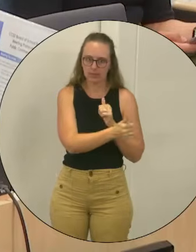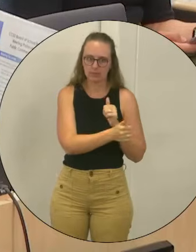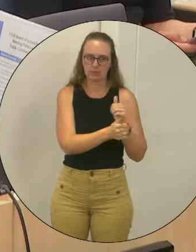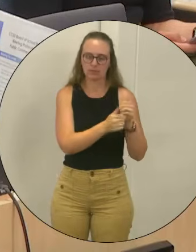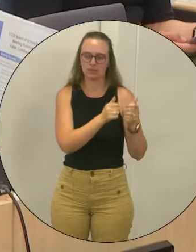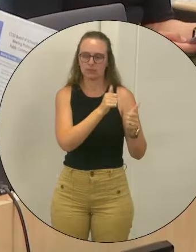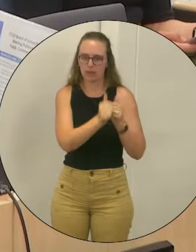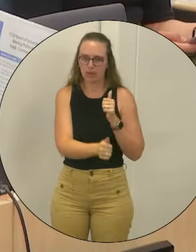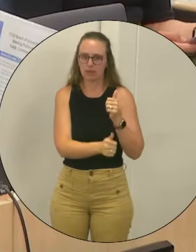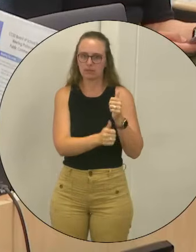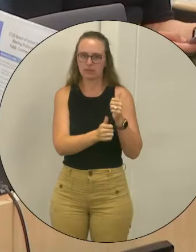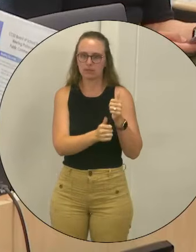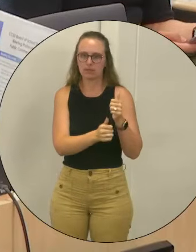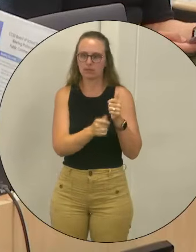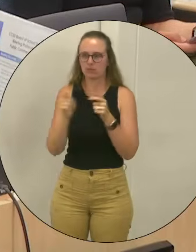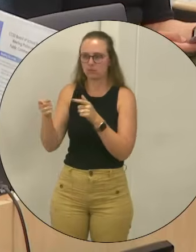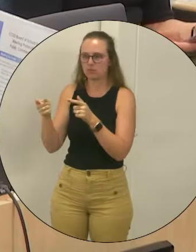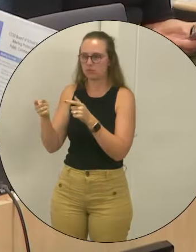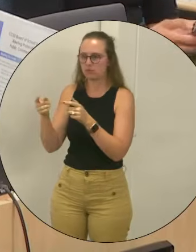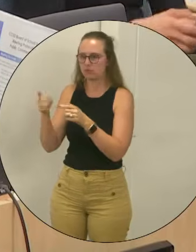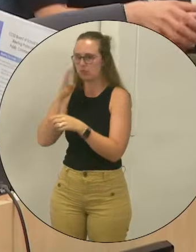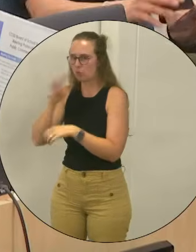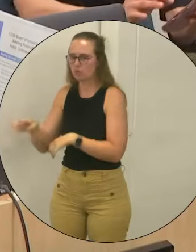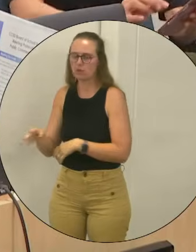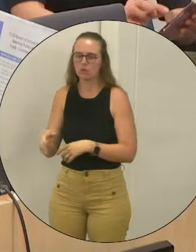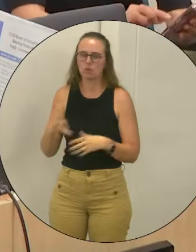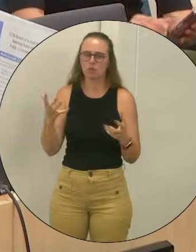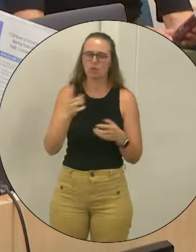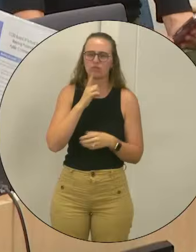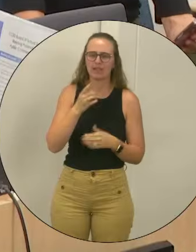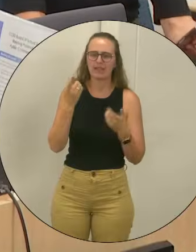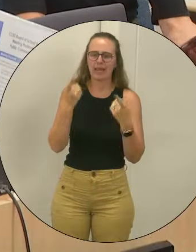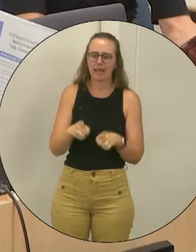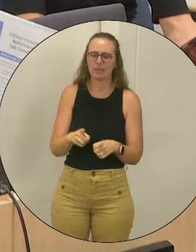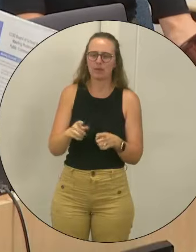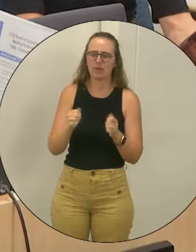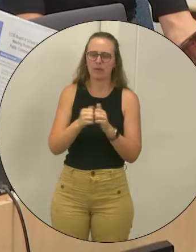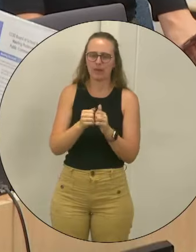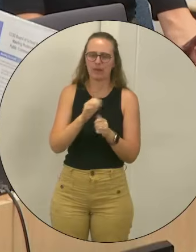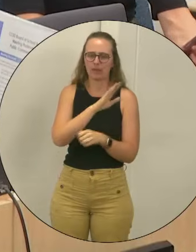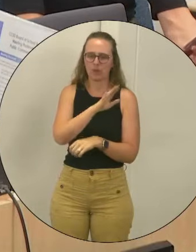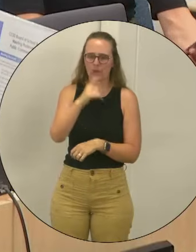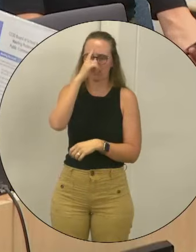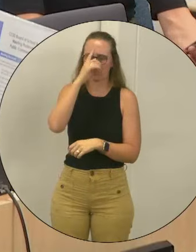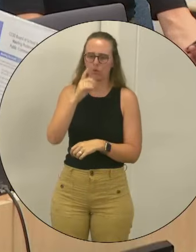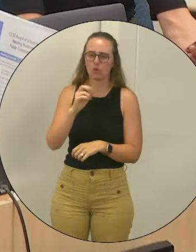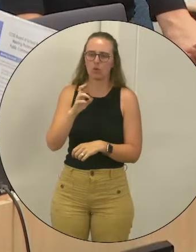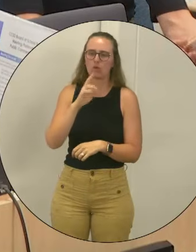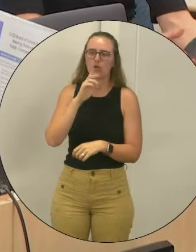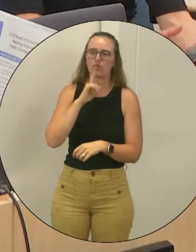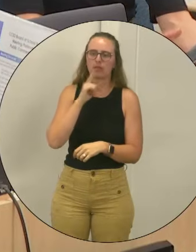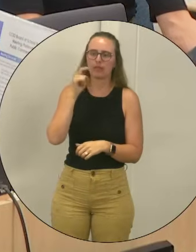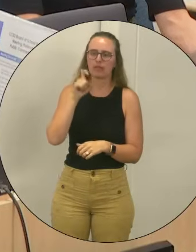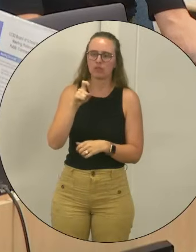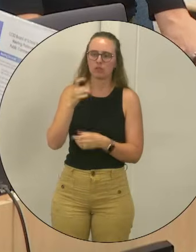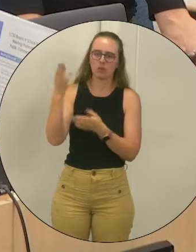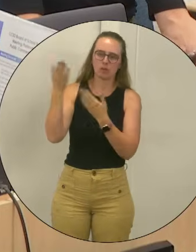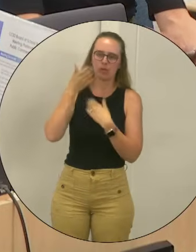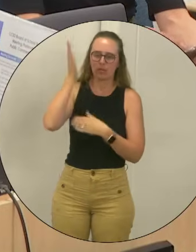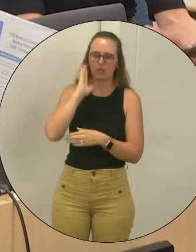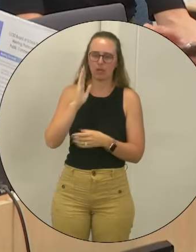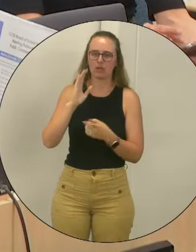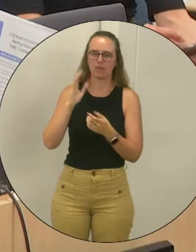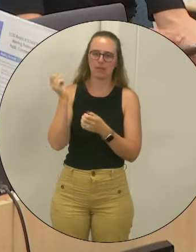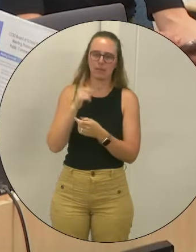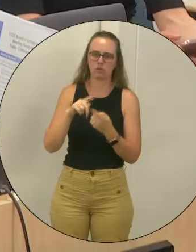through, another thing gets pushed away. What is really going on with the minds of people? Or do we really need to bring God back into our school